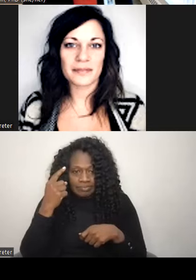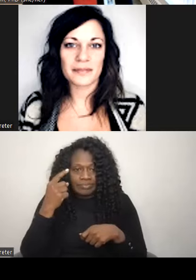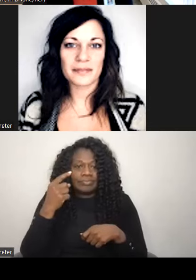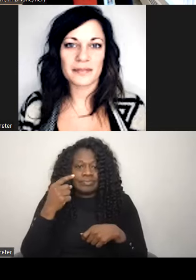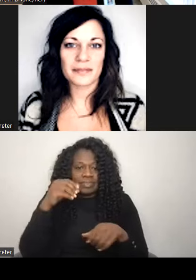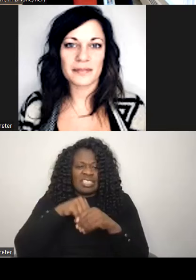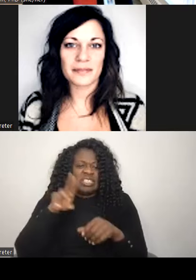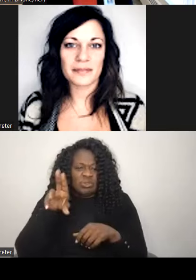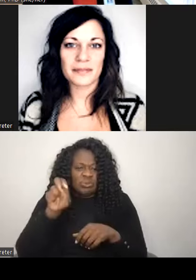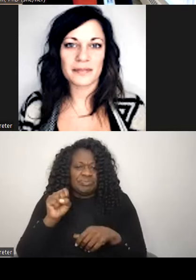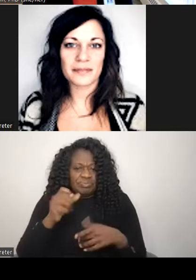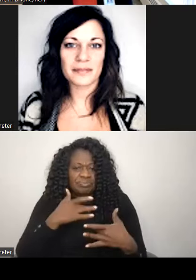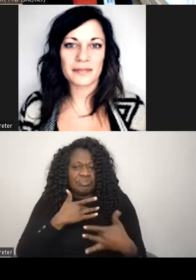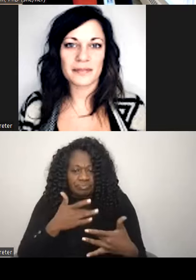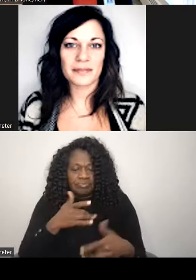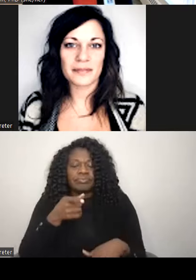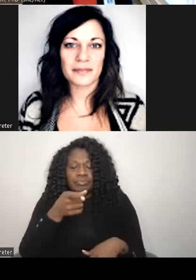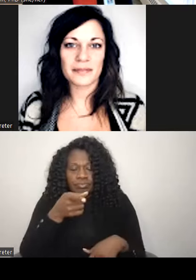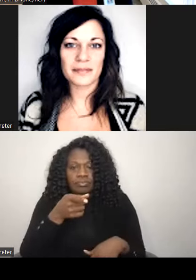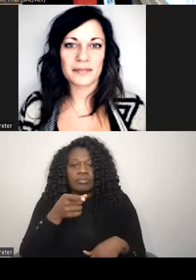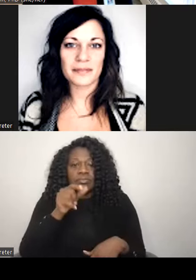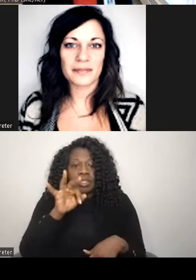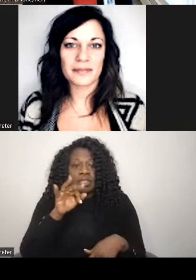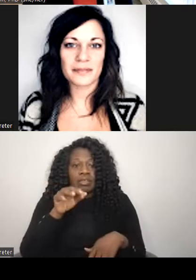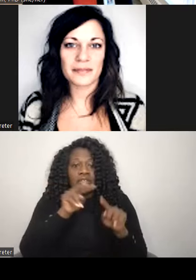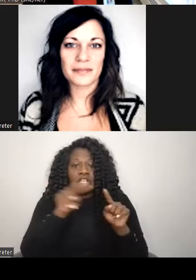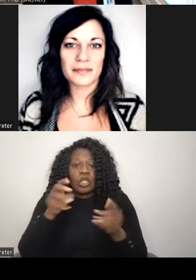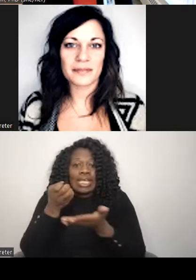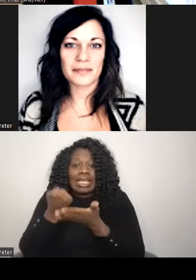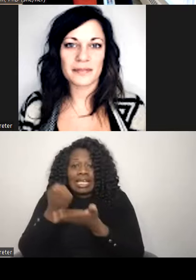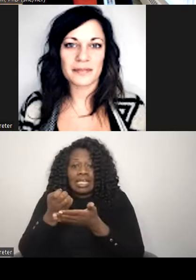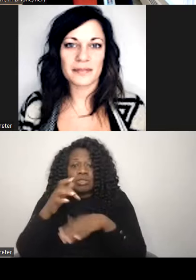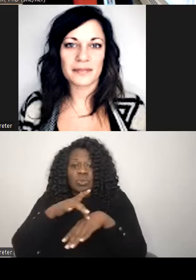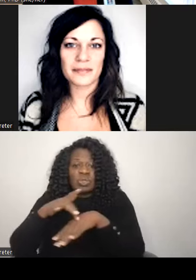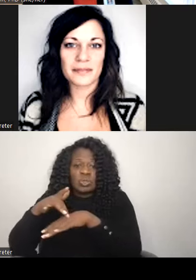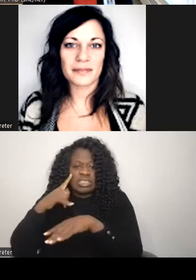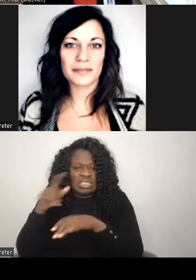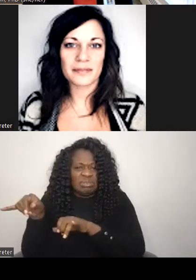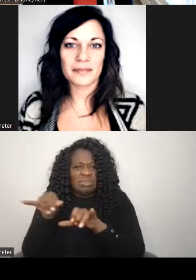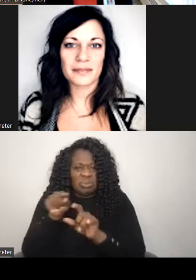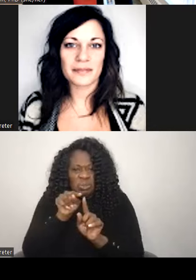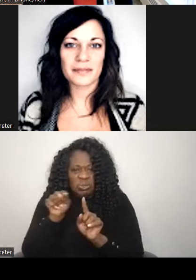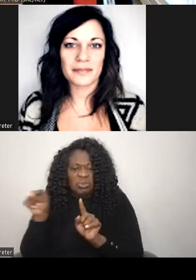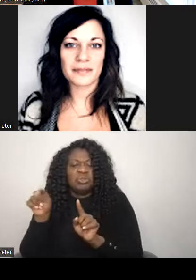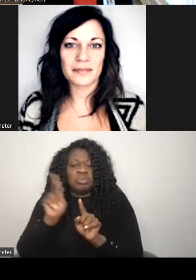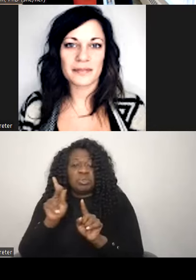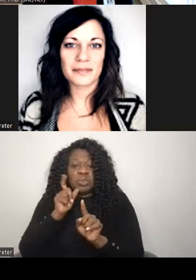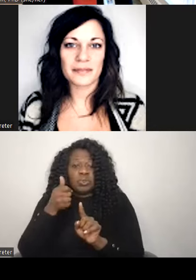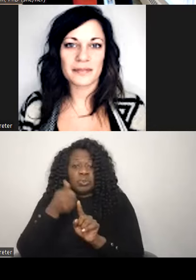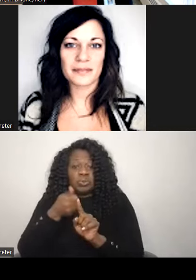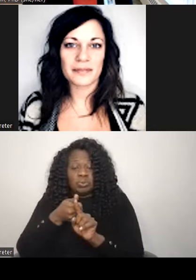in the United States. And if we look by economic resource, we see something similar, which is that those individuals